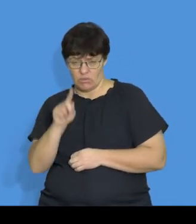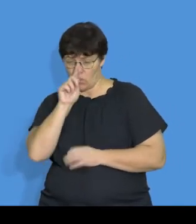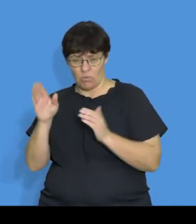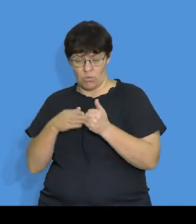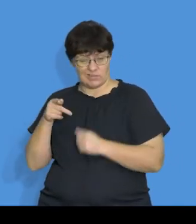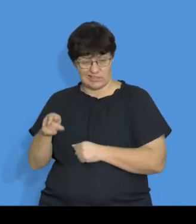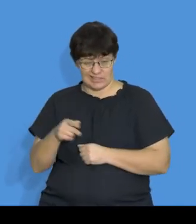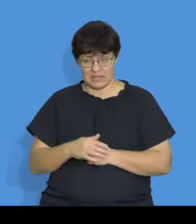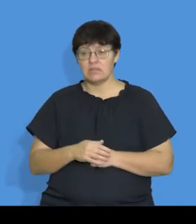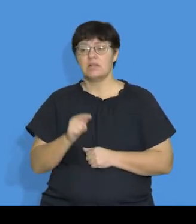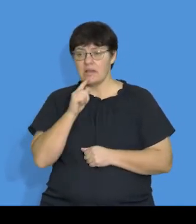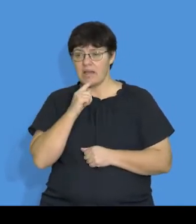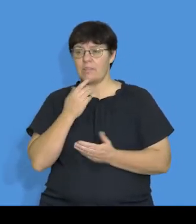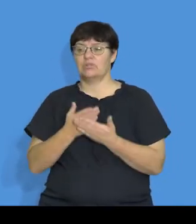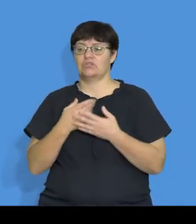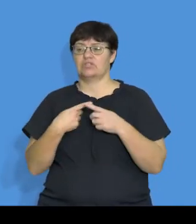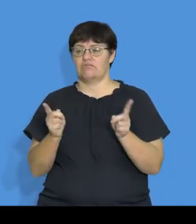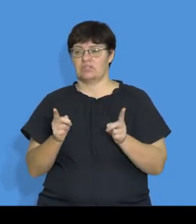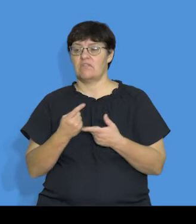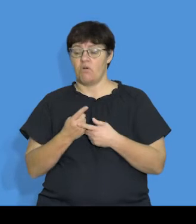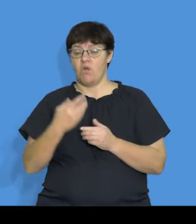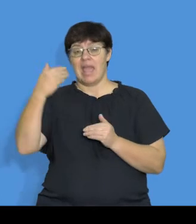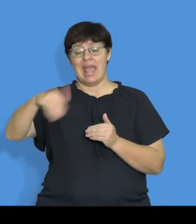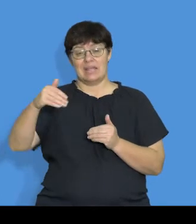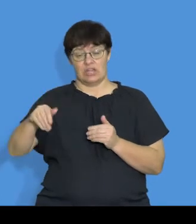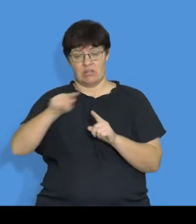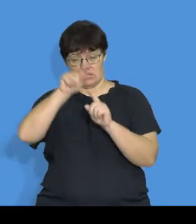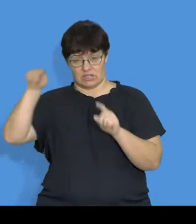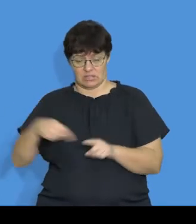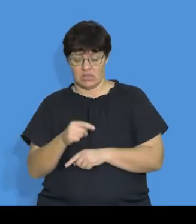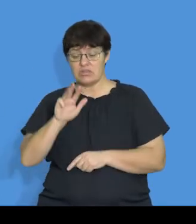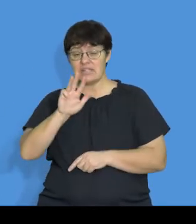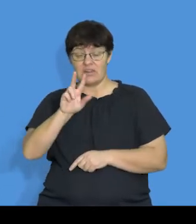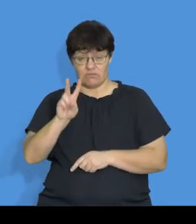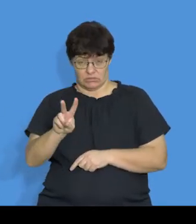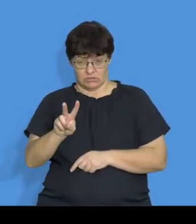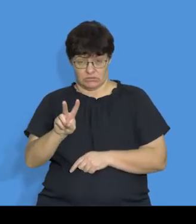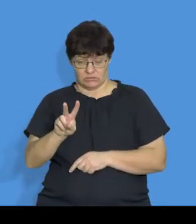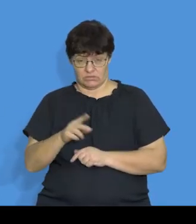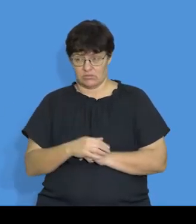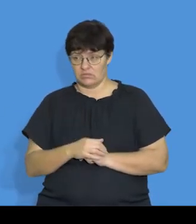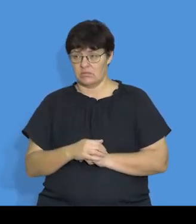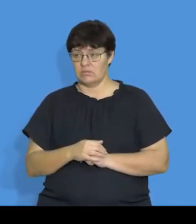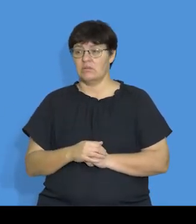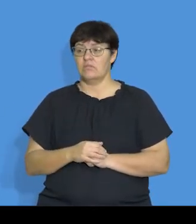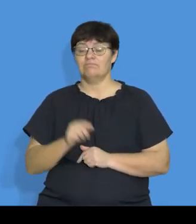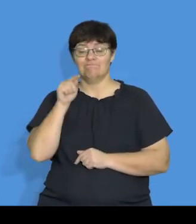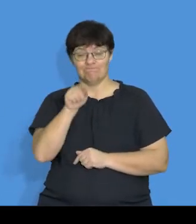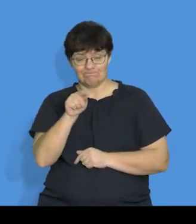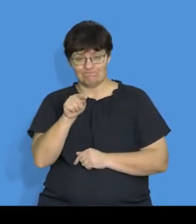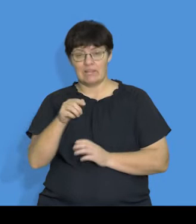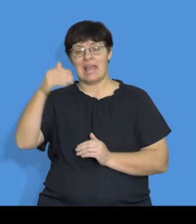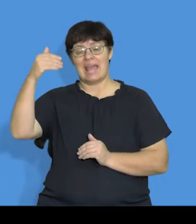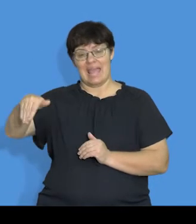the potential difference of the external circuit. So that 9 volts is actually the terminal voltage of the